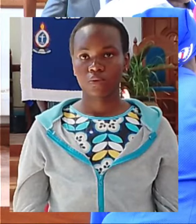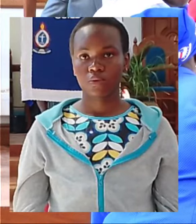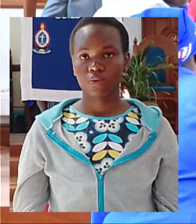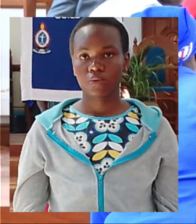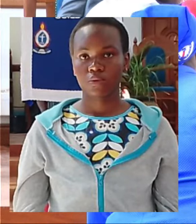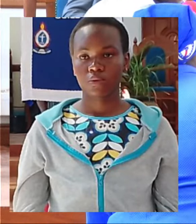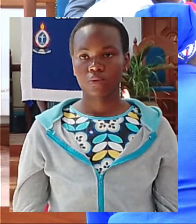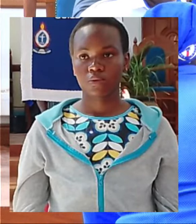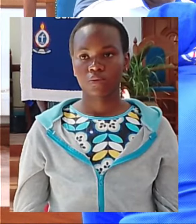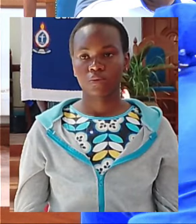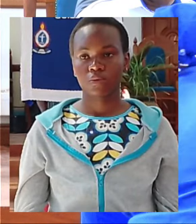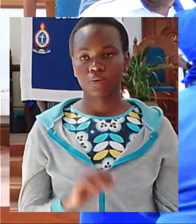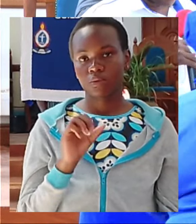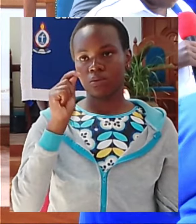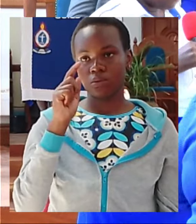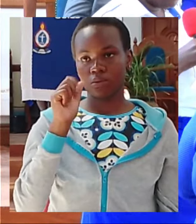Tabitha Geshoke,